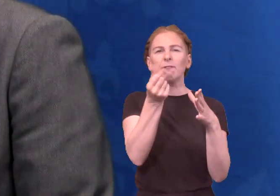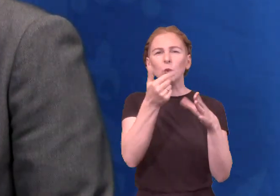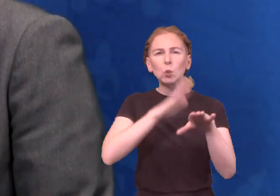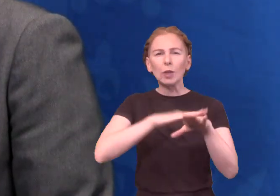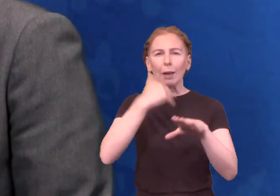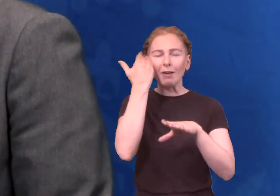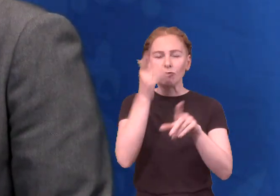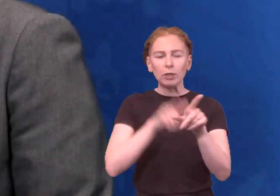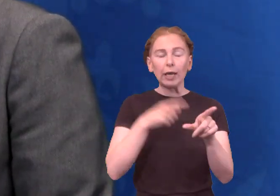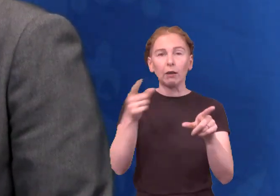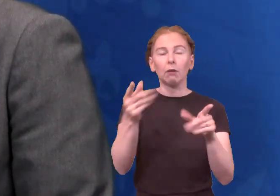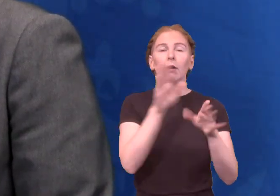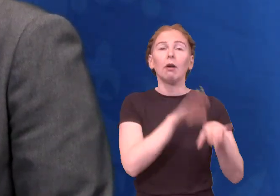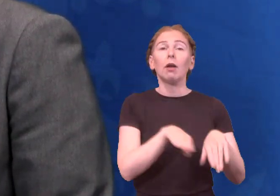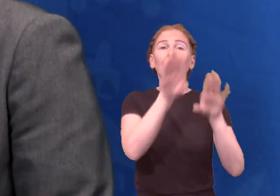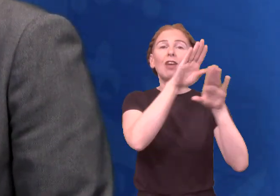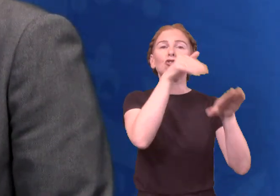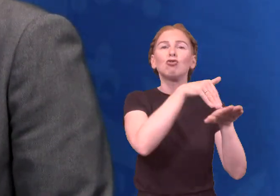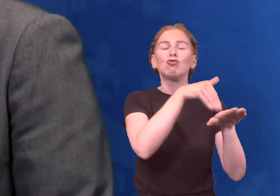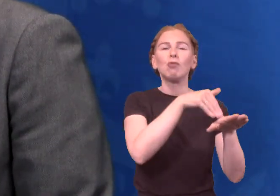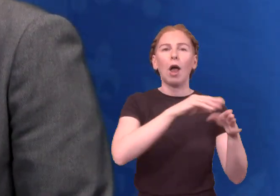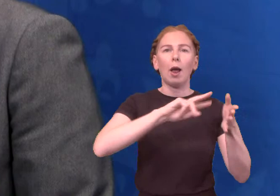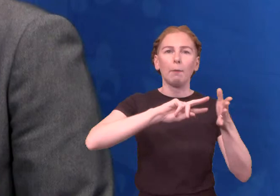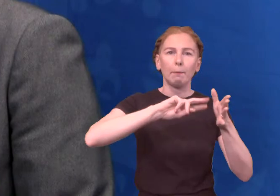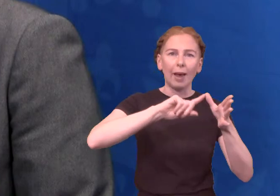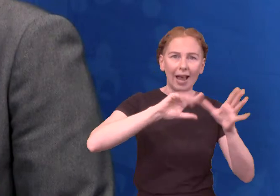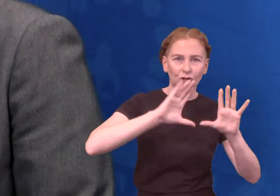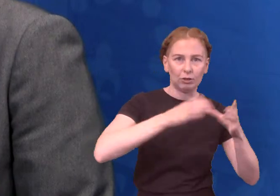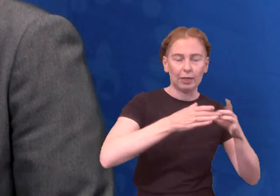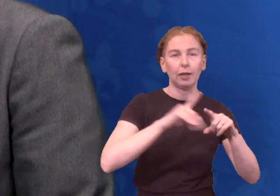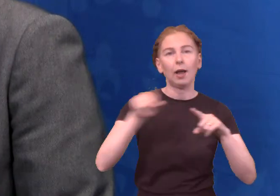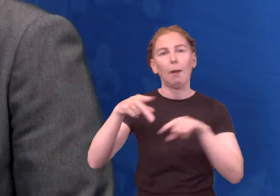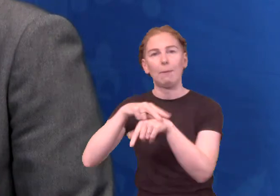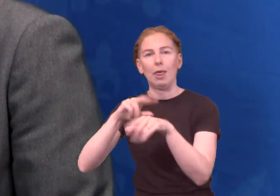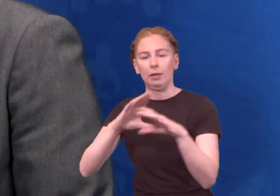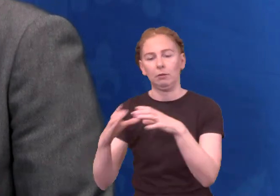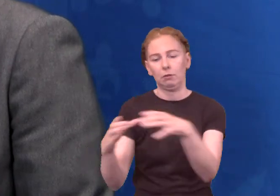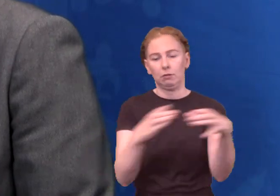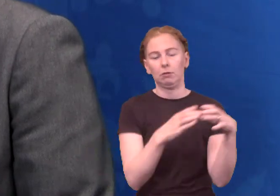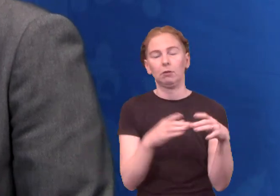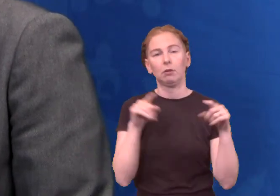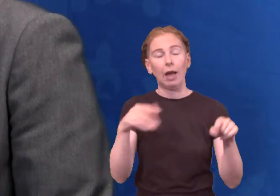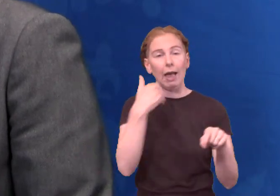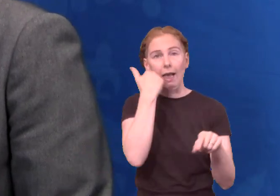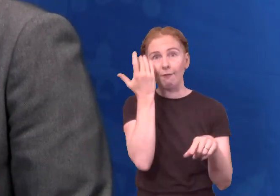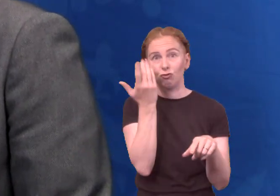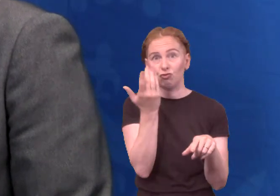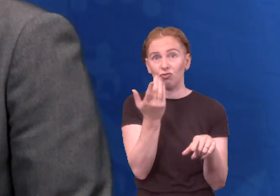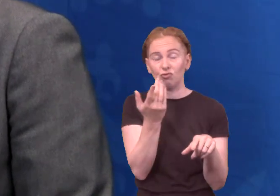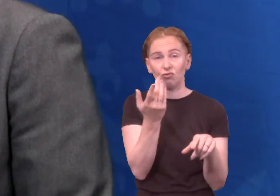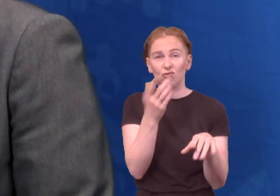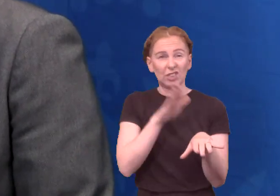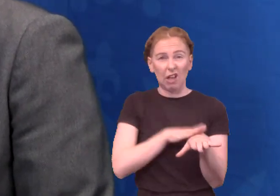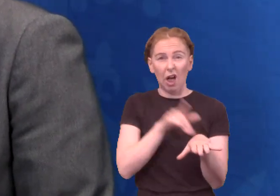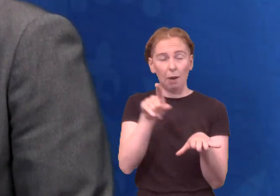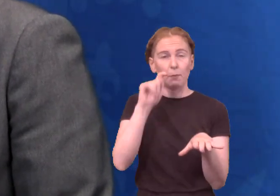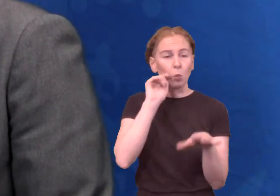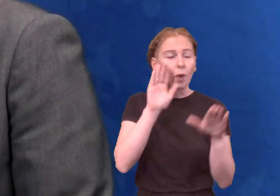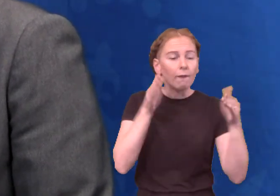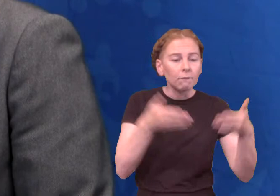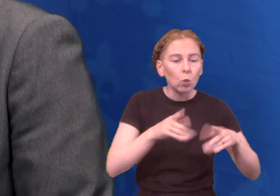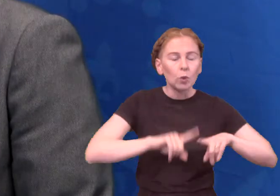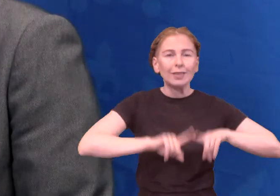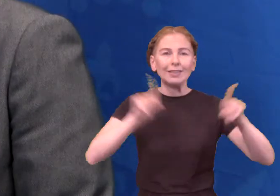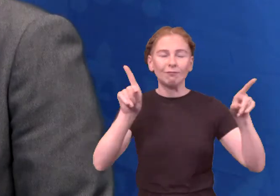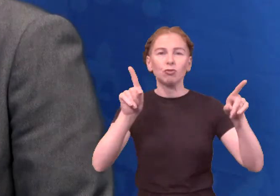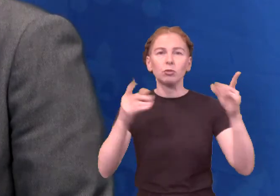police. It always focuses on a different type of modern slavery or exploitation, and it involves